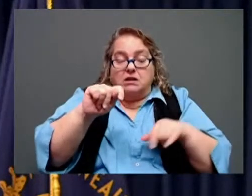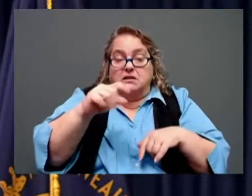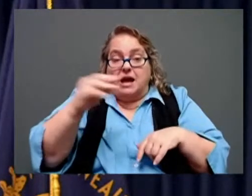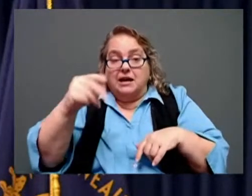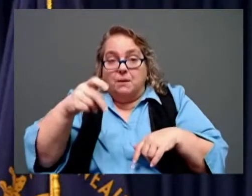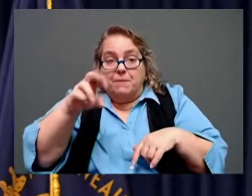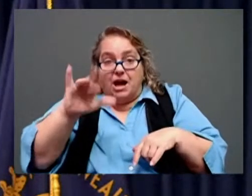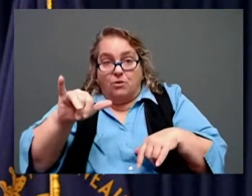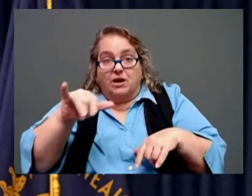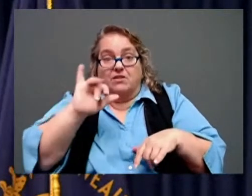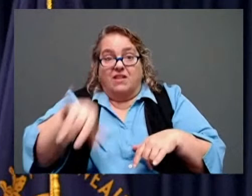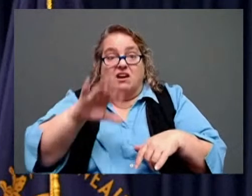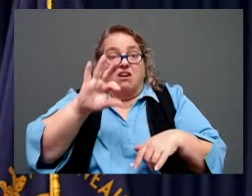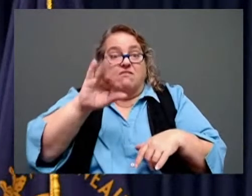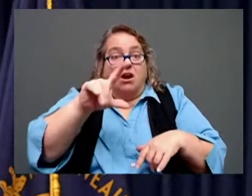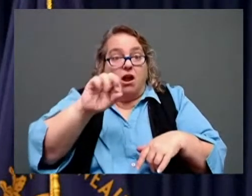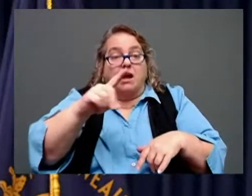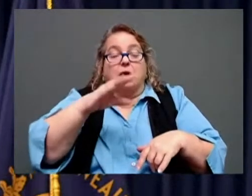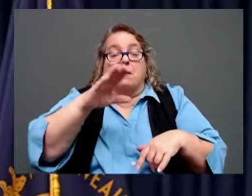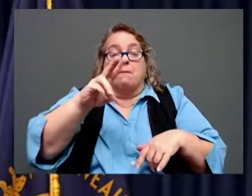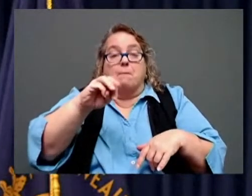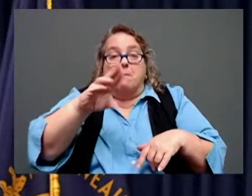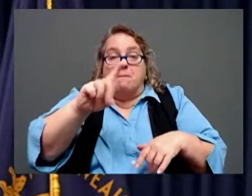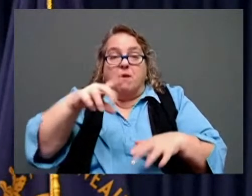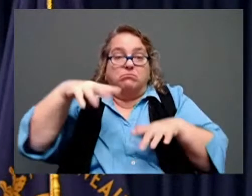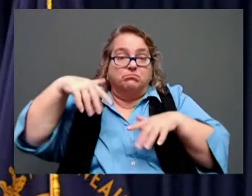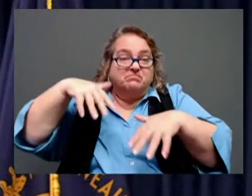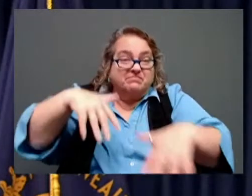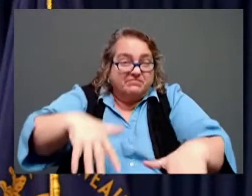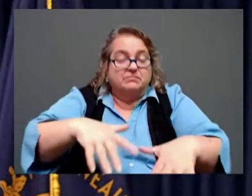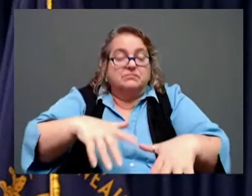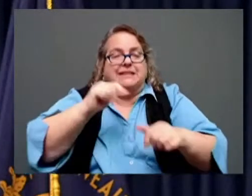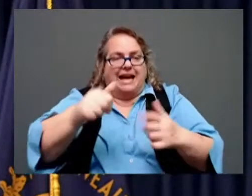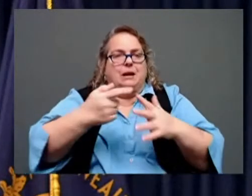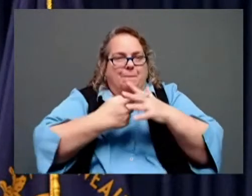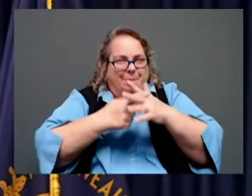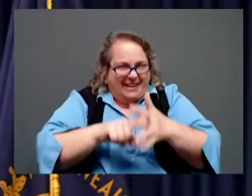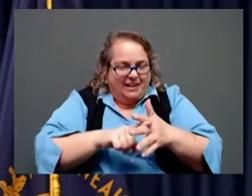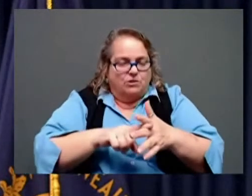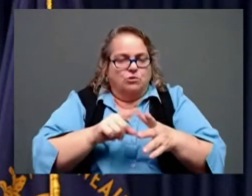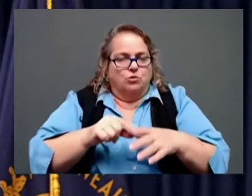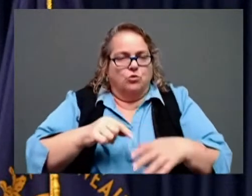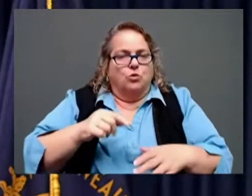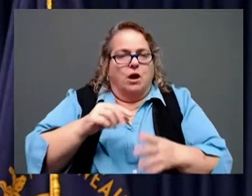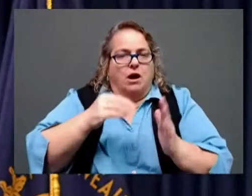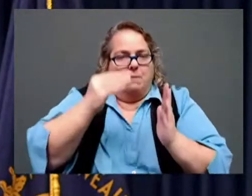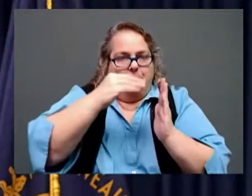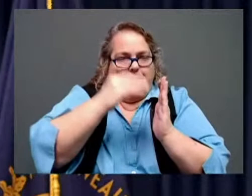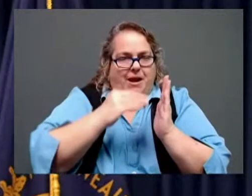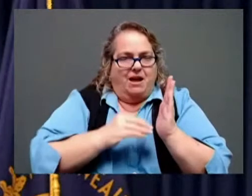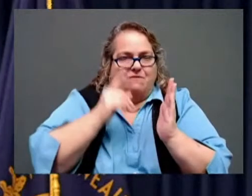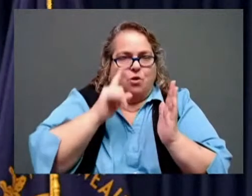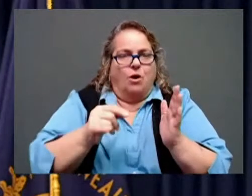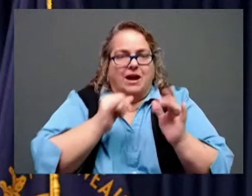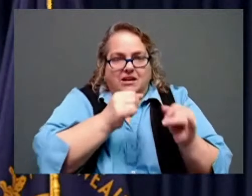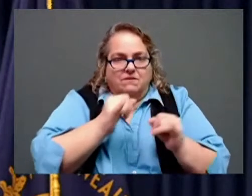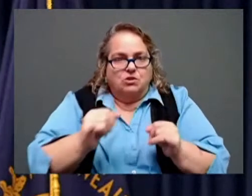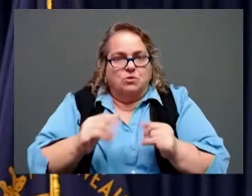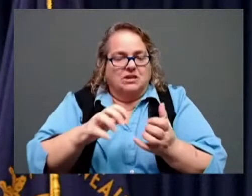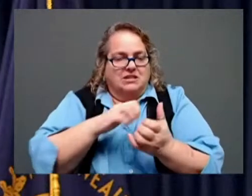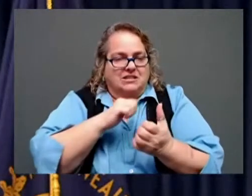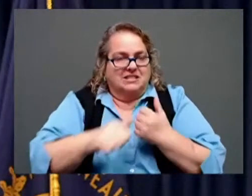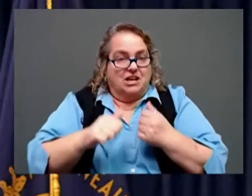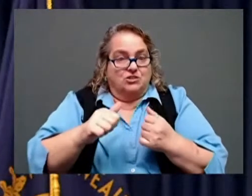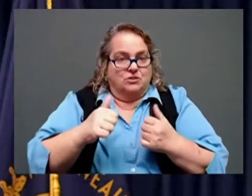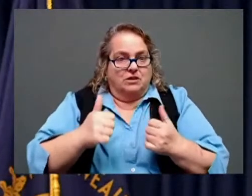mudslides that began July 26, can already begin applying for individual disaster assistance. FEMA folks are on the